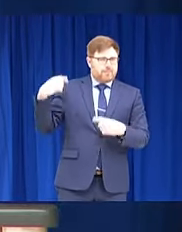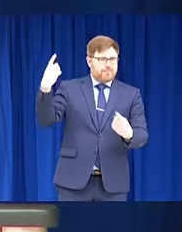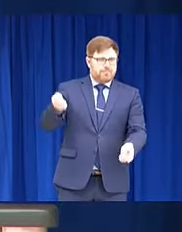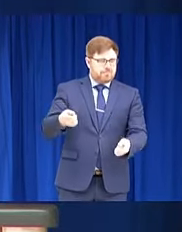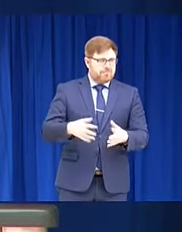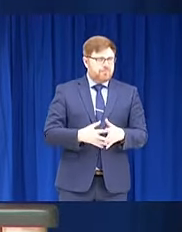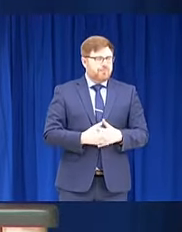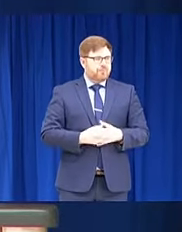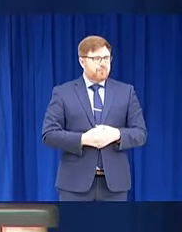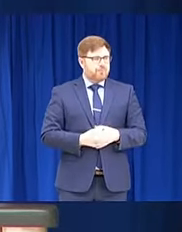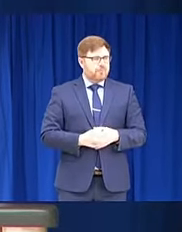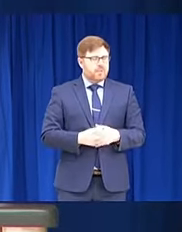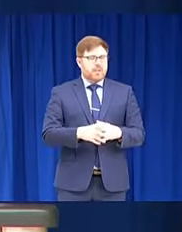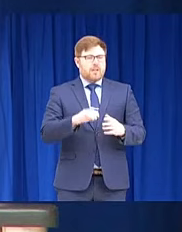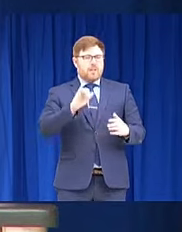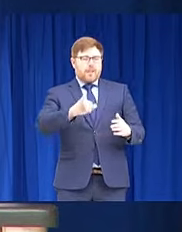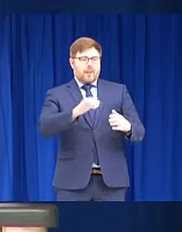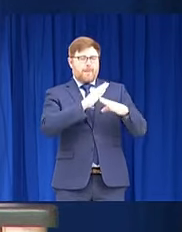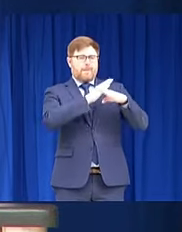warfighters.